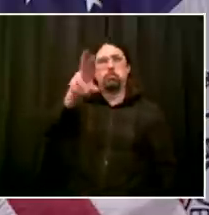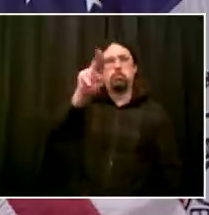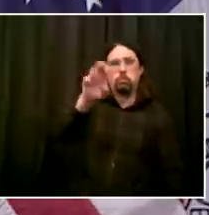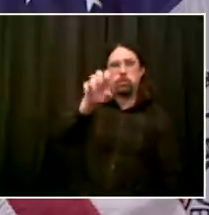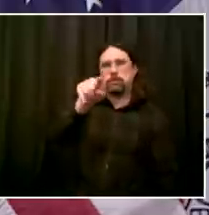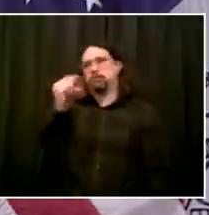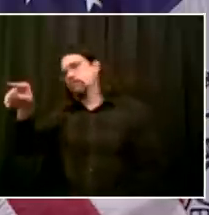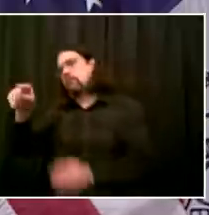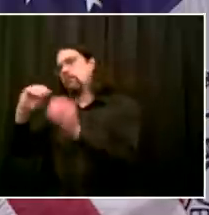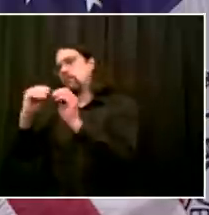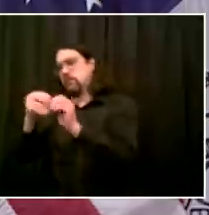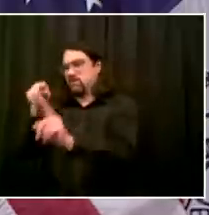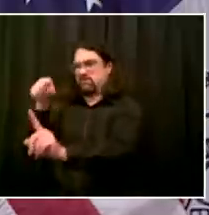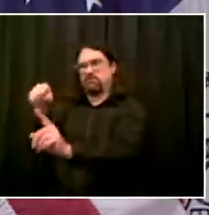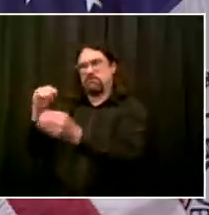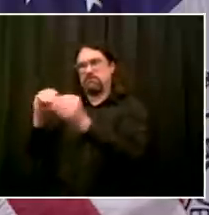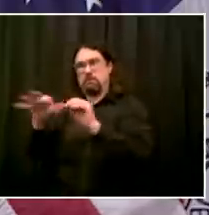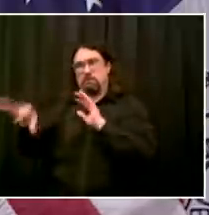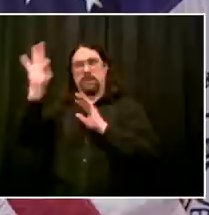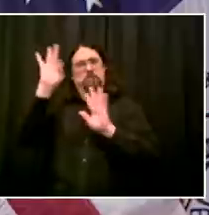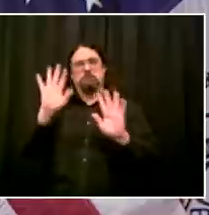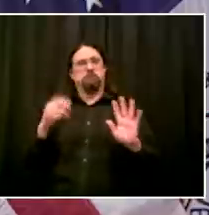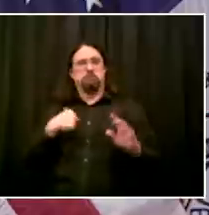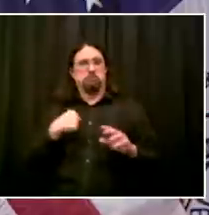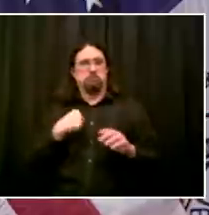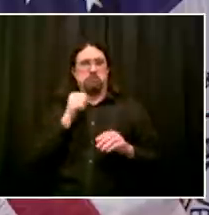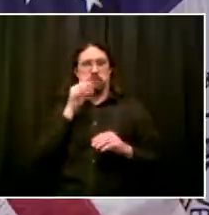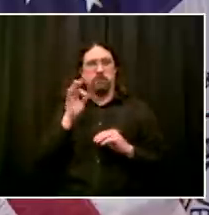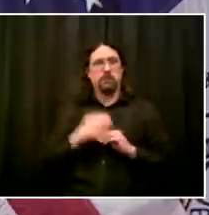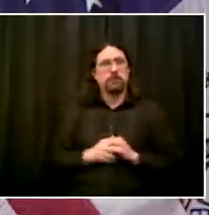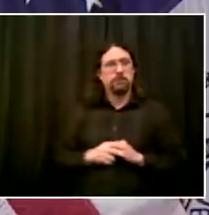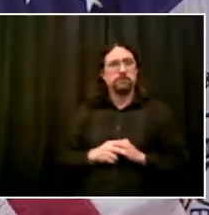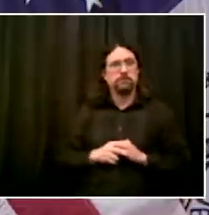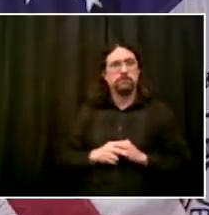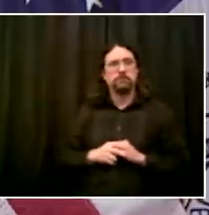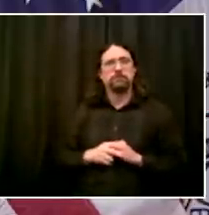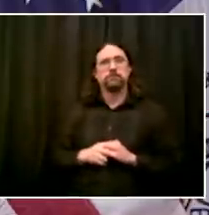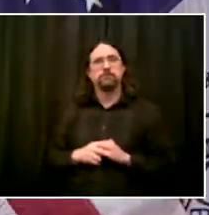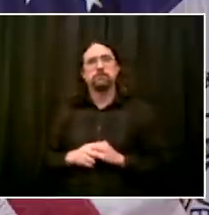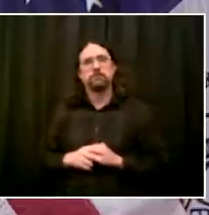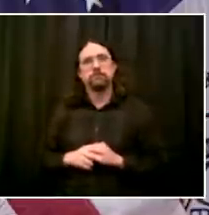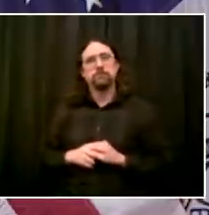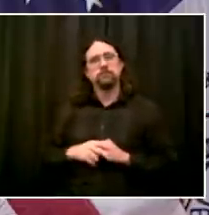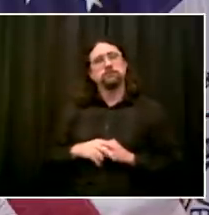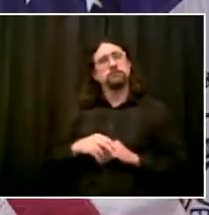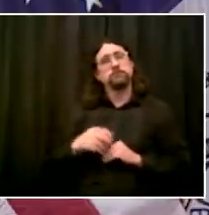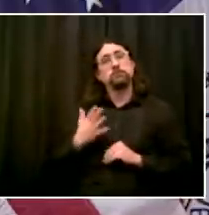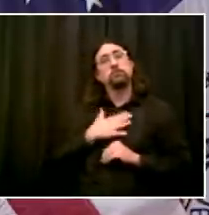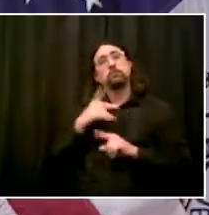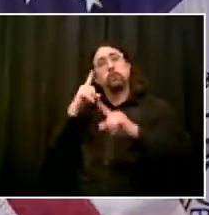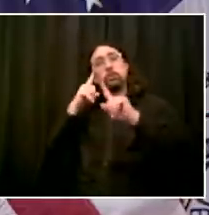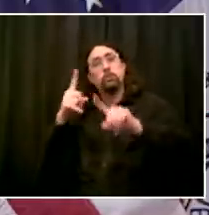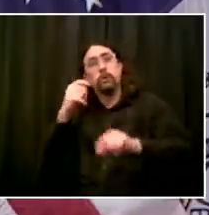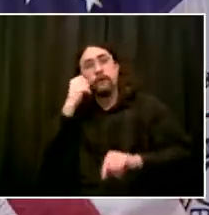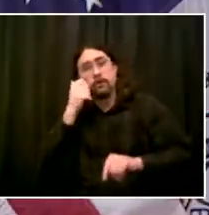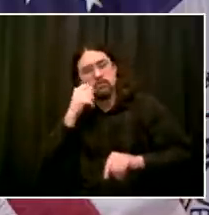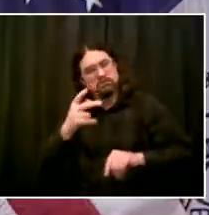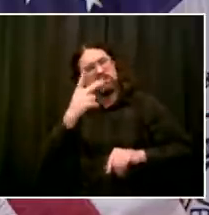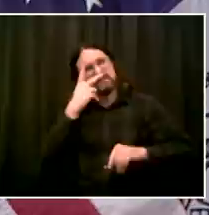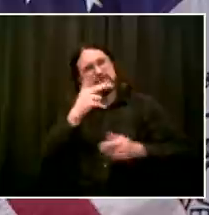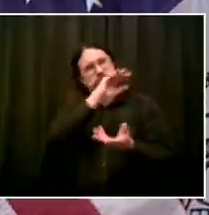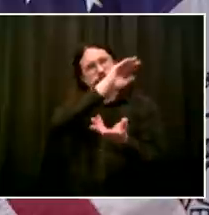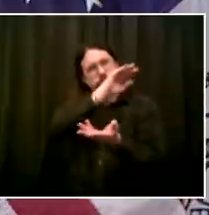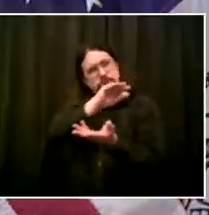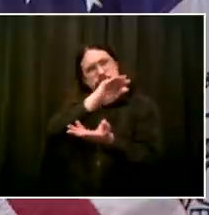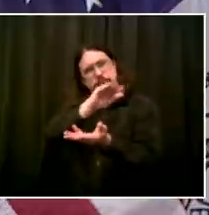of course, in terms of restarting the economy and getting people to start back towards their livelihoods. But I'm all about the health and safety. This is, and